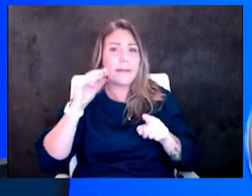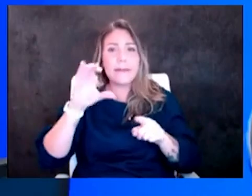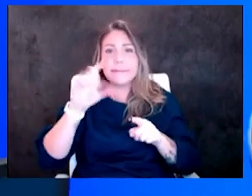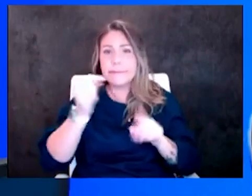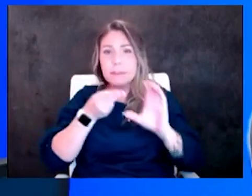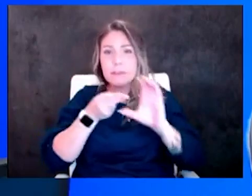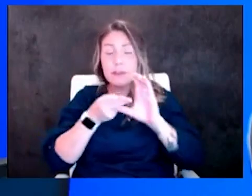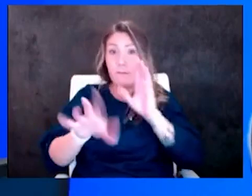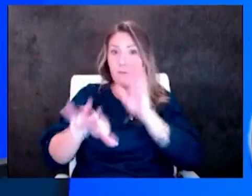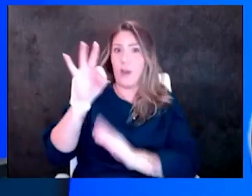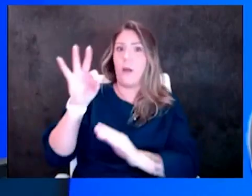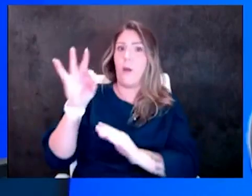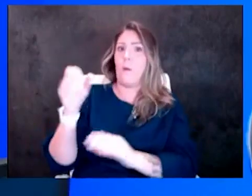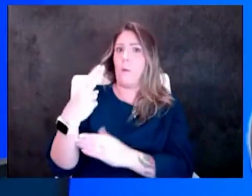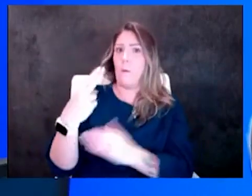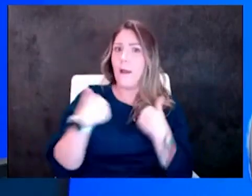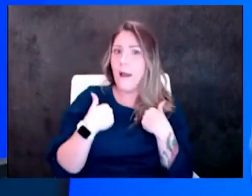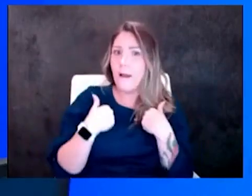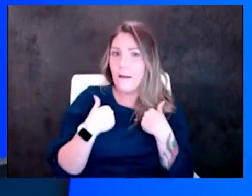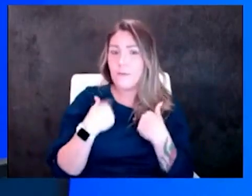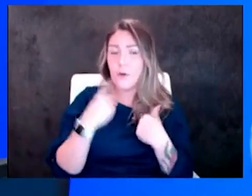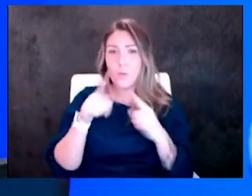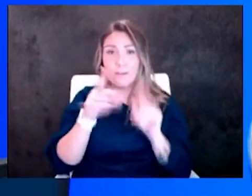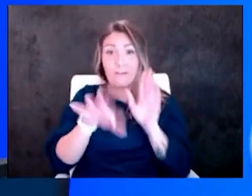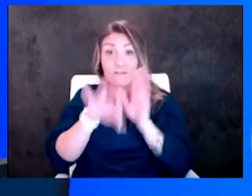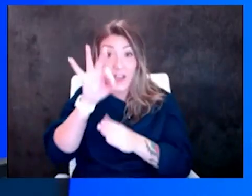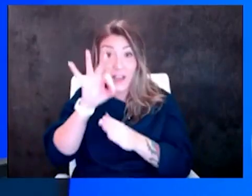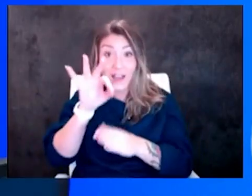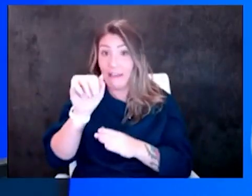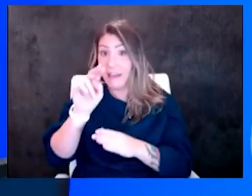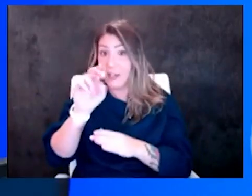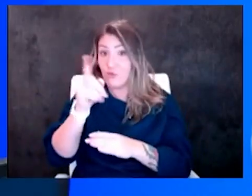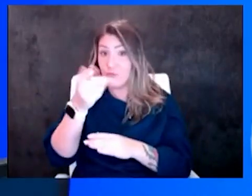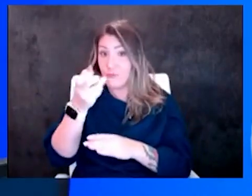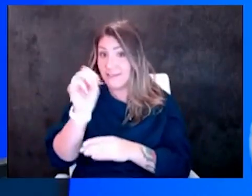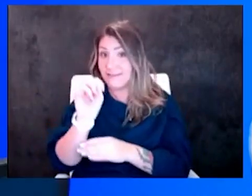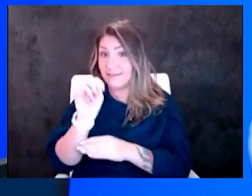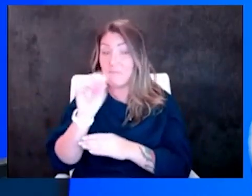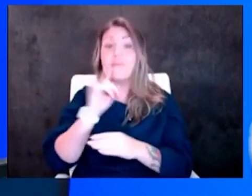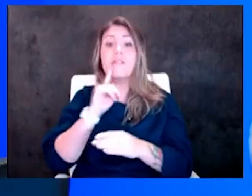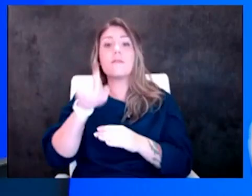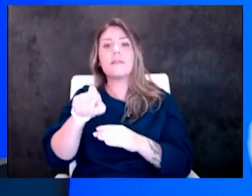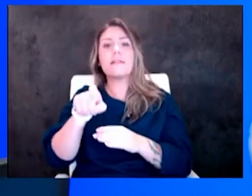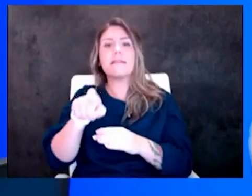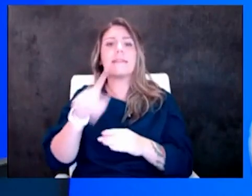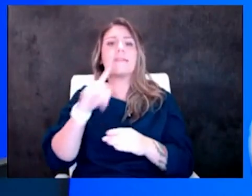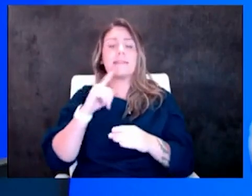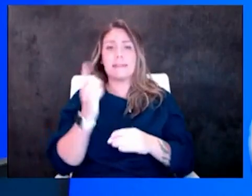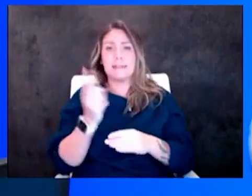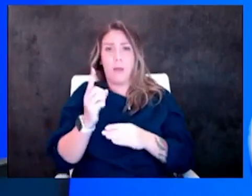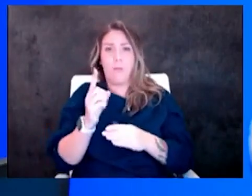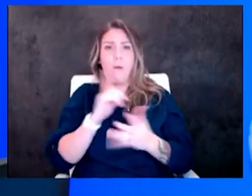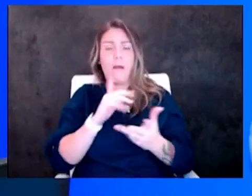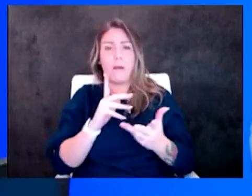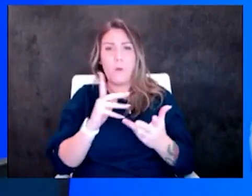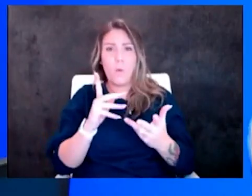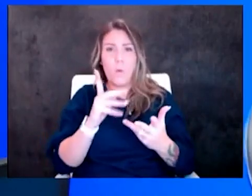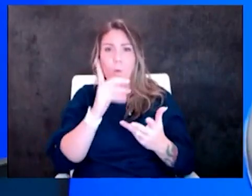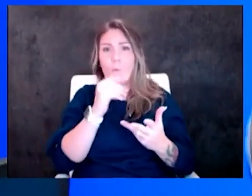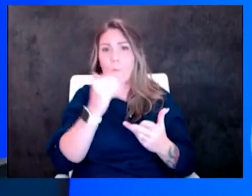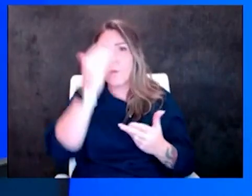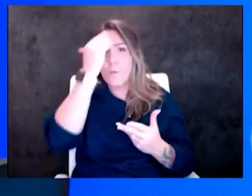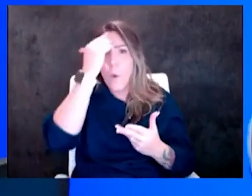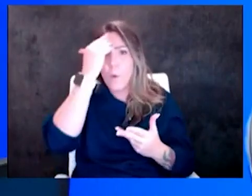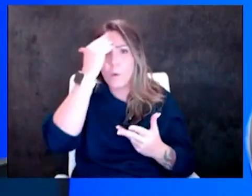things. When you find that aneurysm, then you need to meet somebody who's practiced in this art to talk about the implications of that.